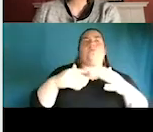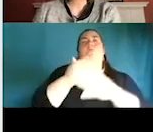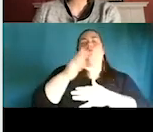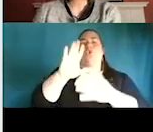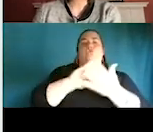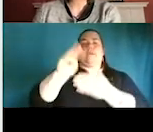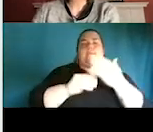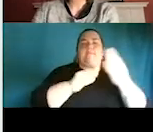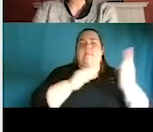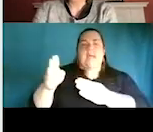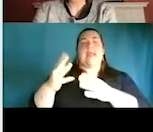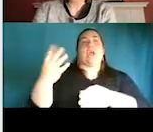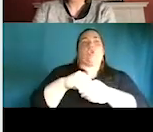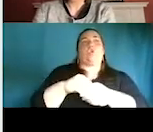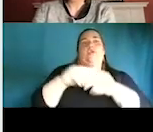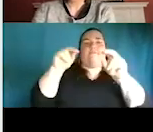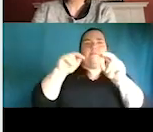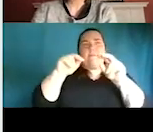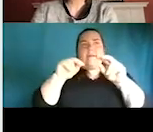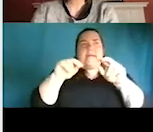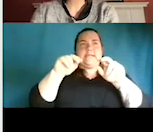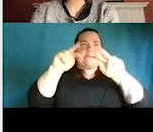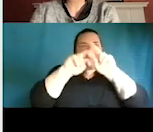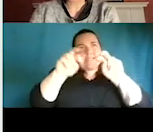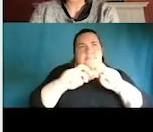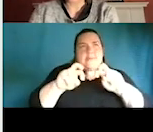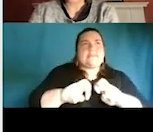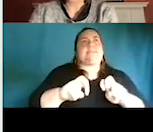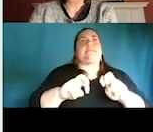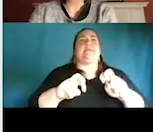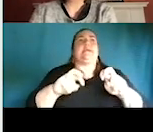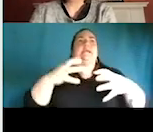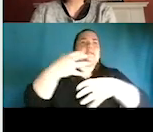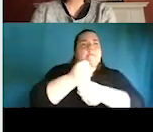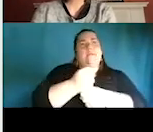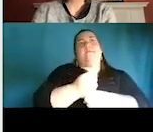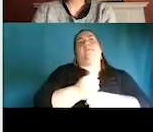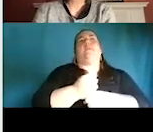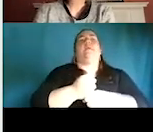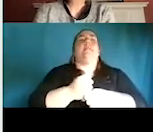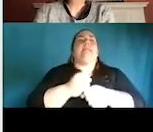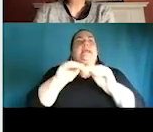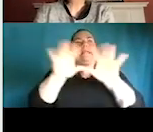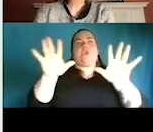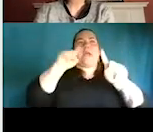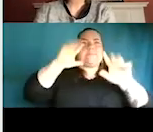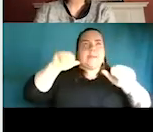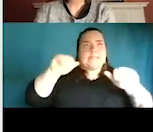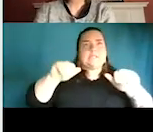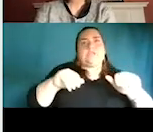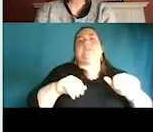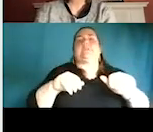included both formative and summative assessments, clear and transparent expectations, scaffolded learning